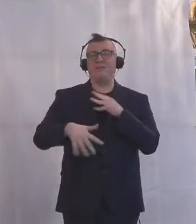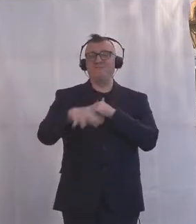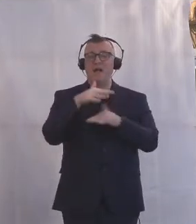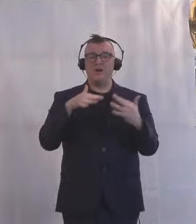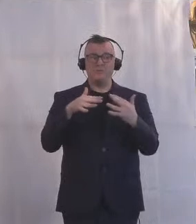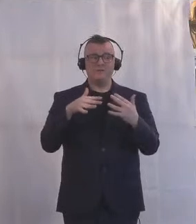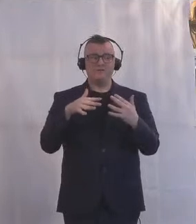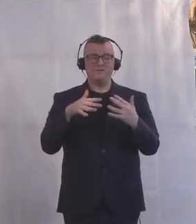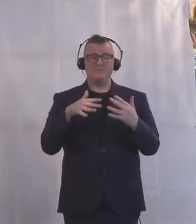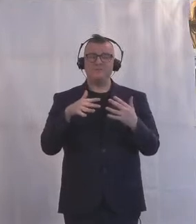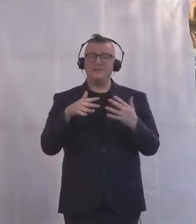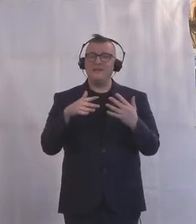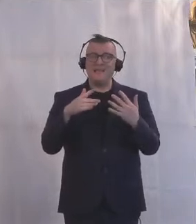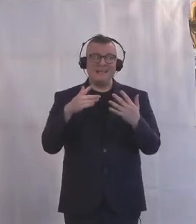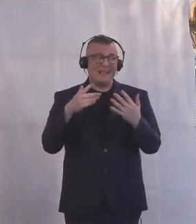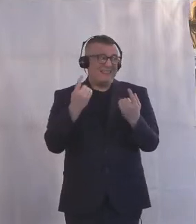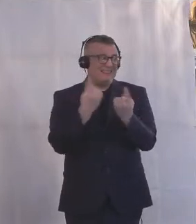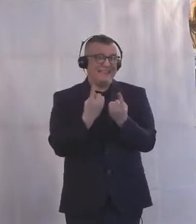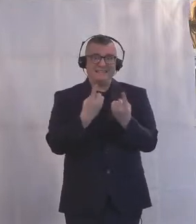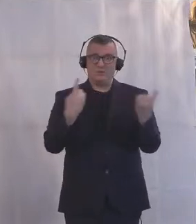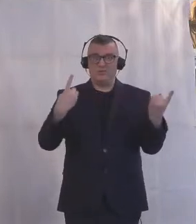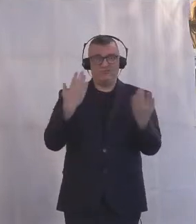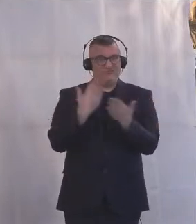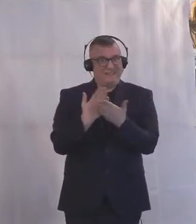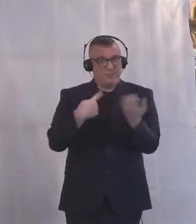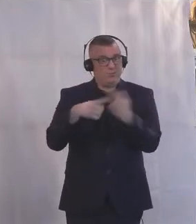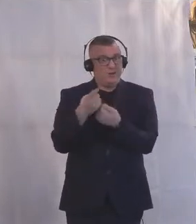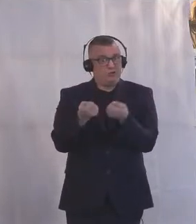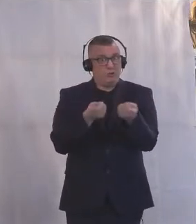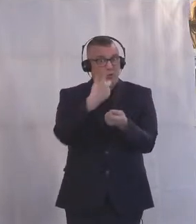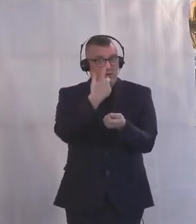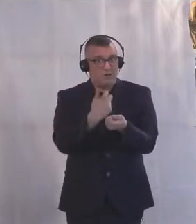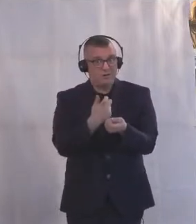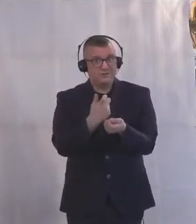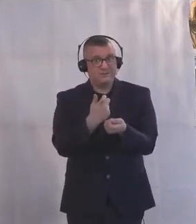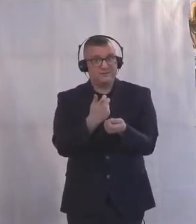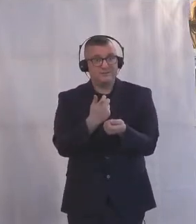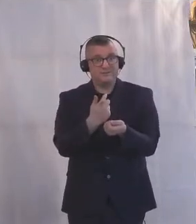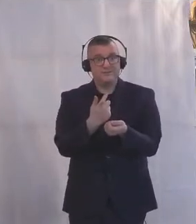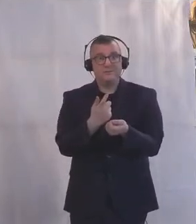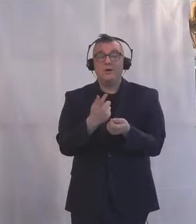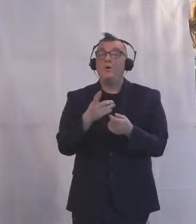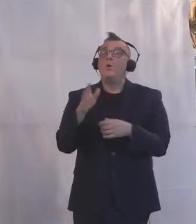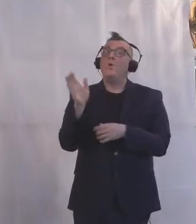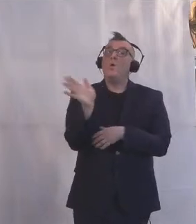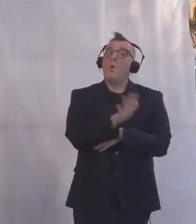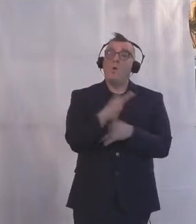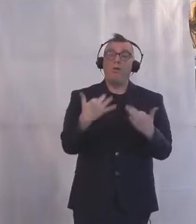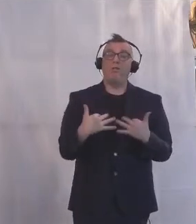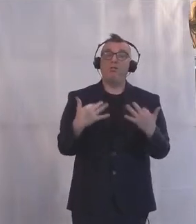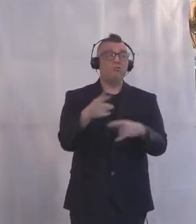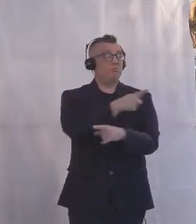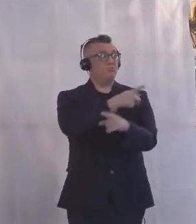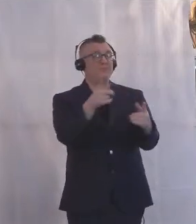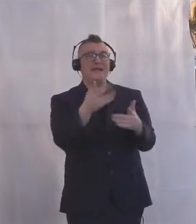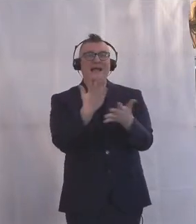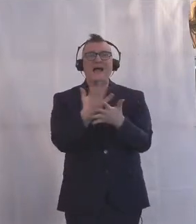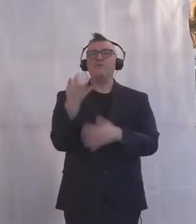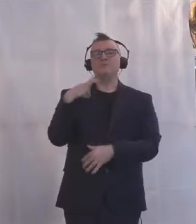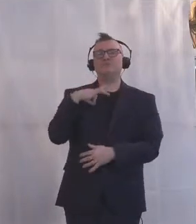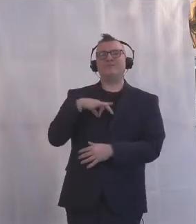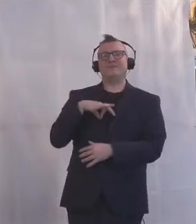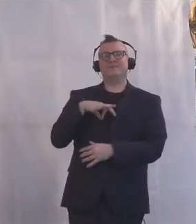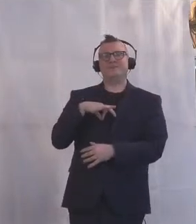actually we really have no control. We do have, all of us in this room have a level of relative privilege. When